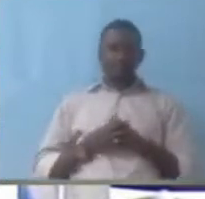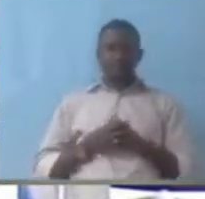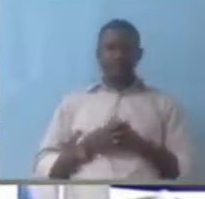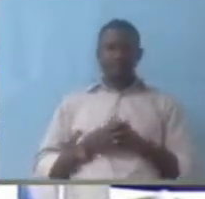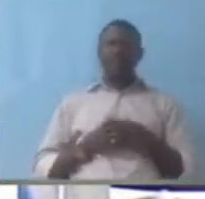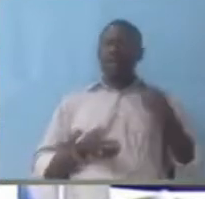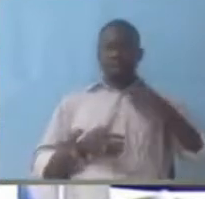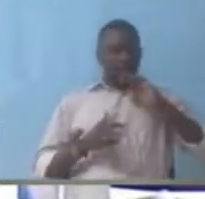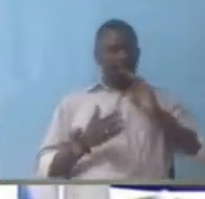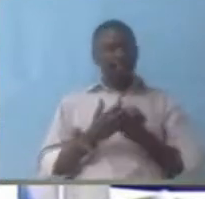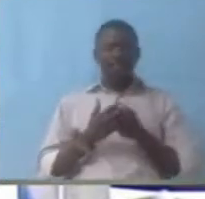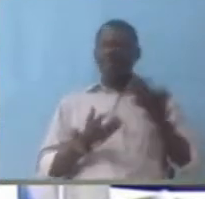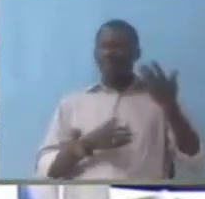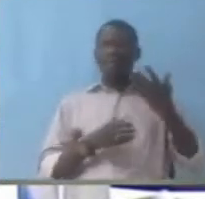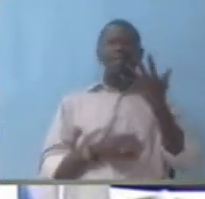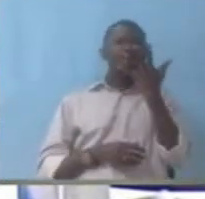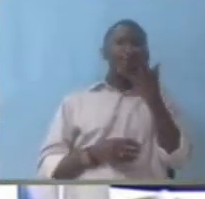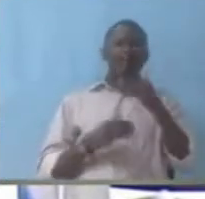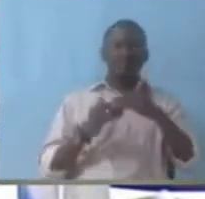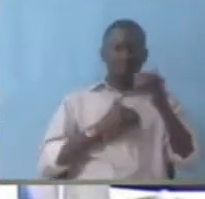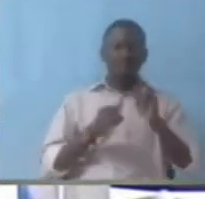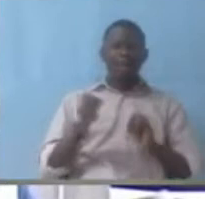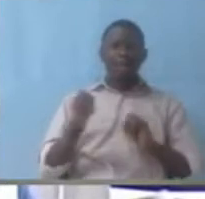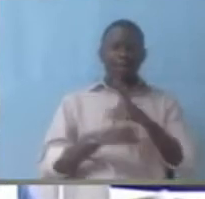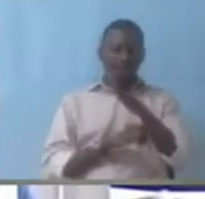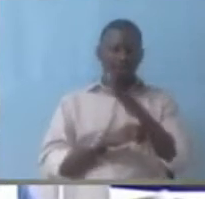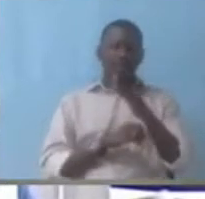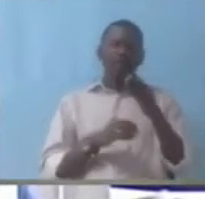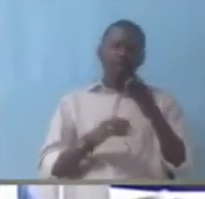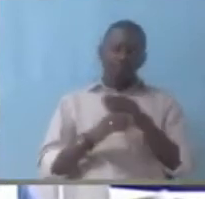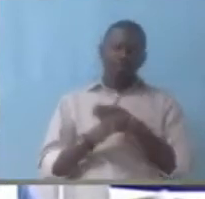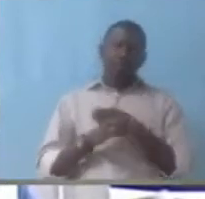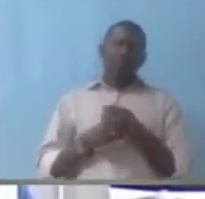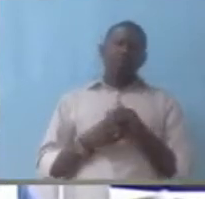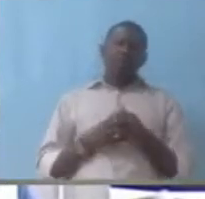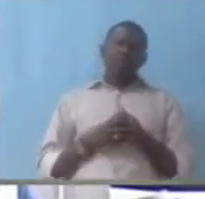And I believe there were five more that were passed under